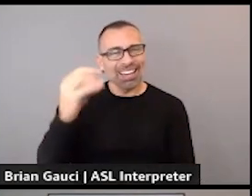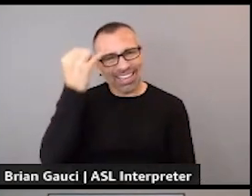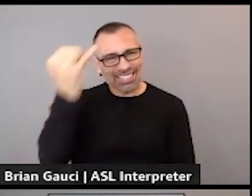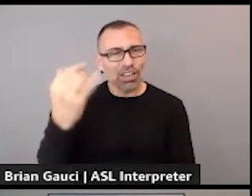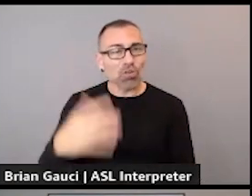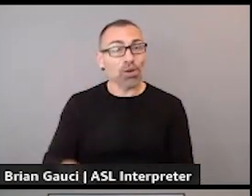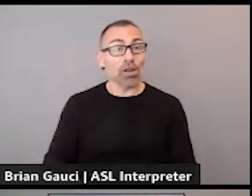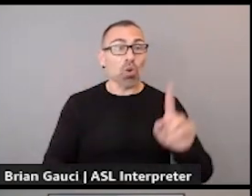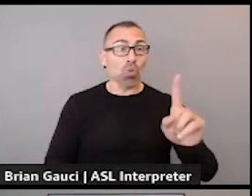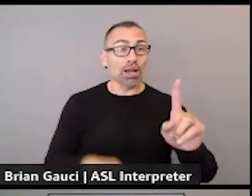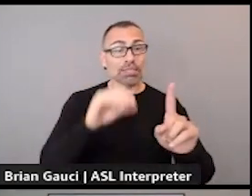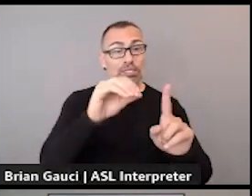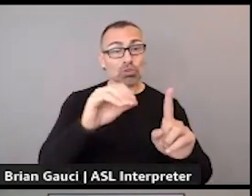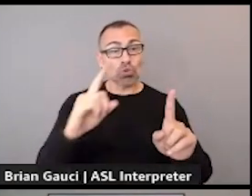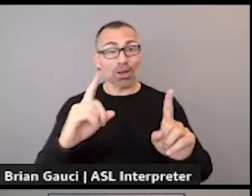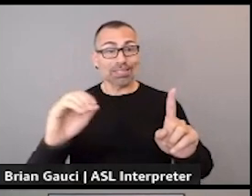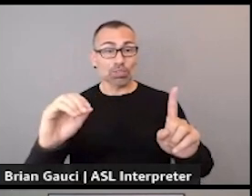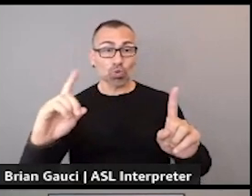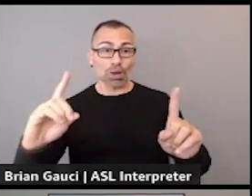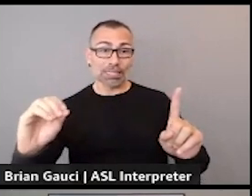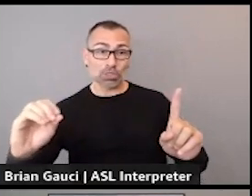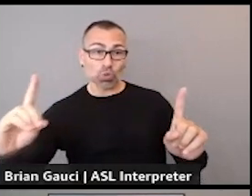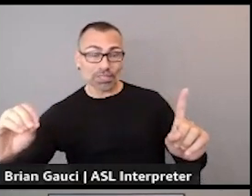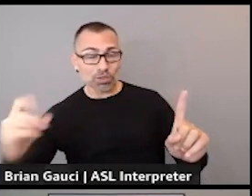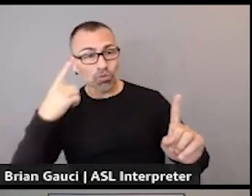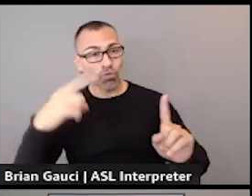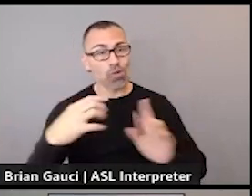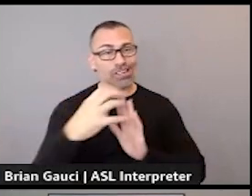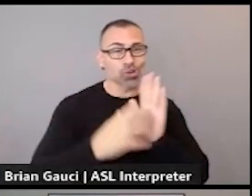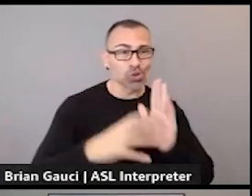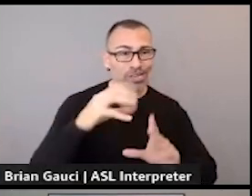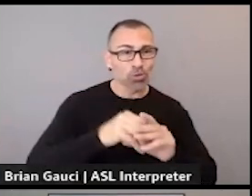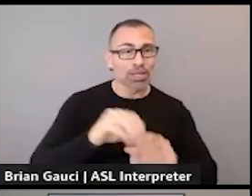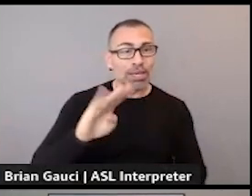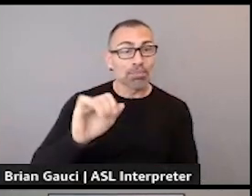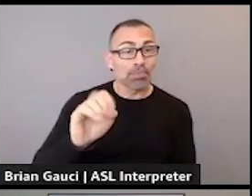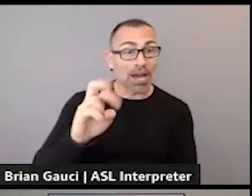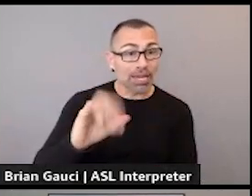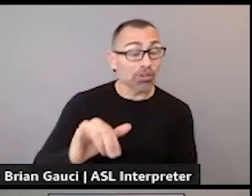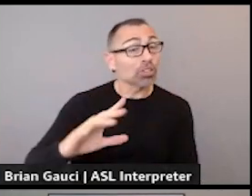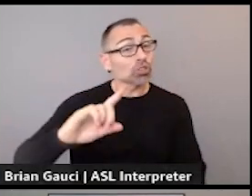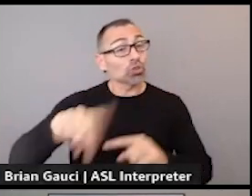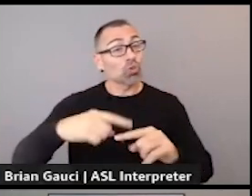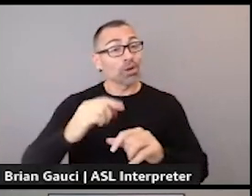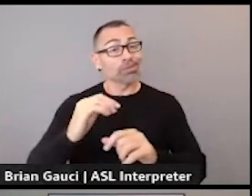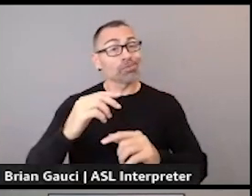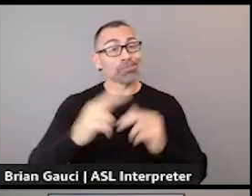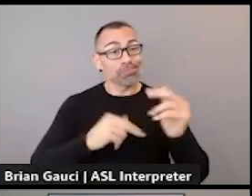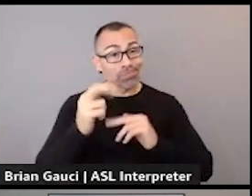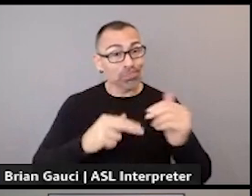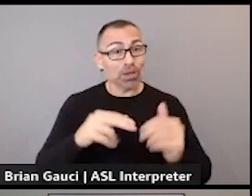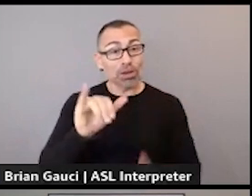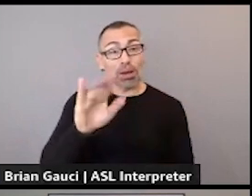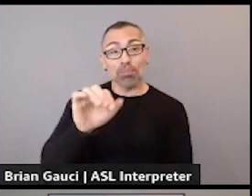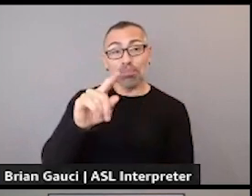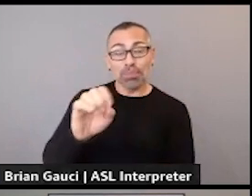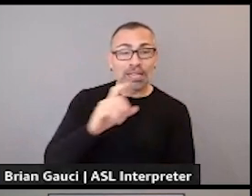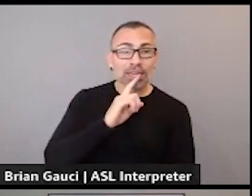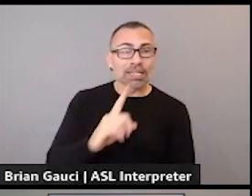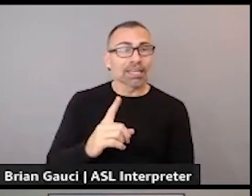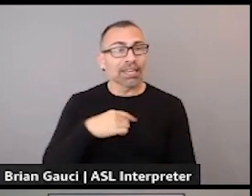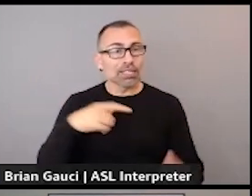need for super high powered quantum devices, but I think we just don't know, honestly. Cool. Yeah. So we don't know really the trajectory, but here's one thing I